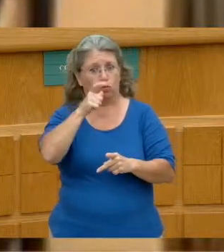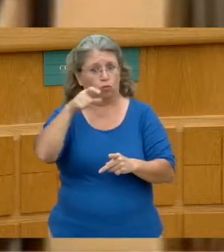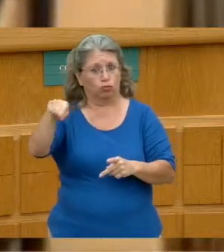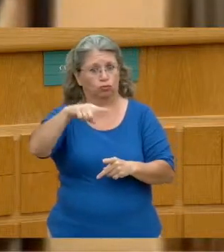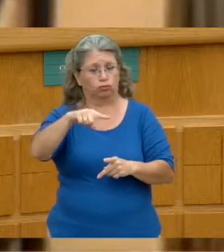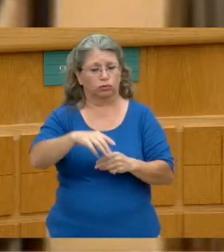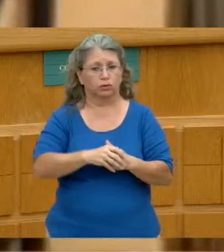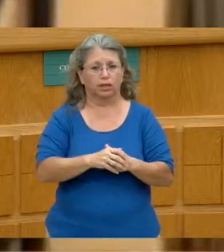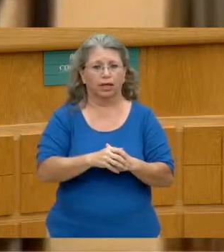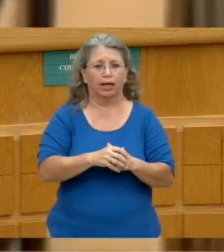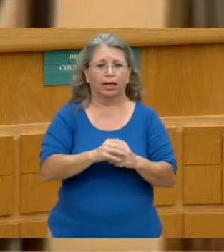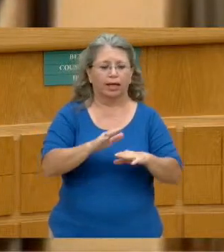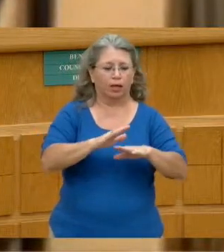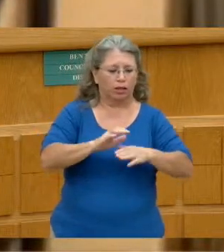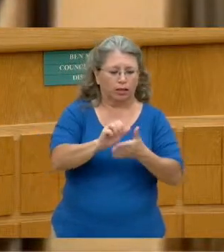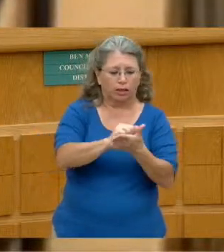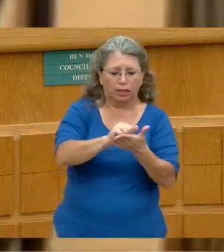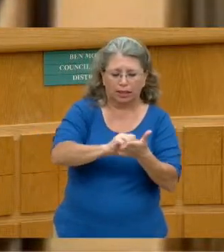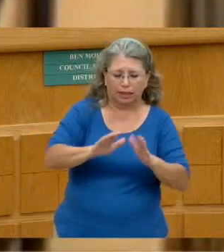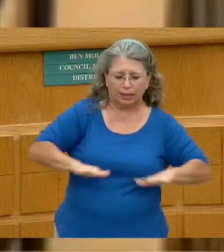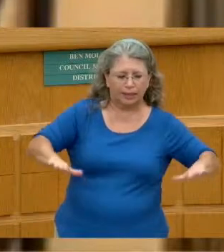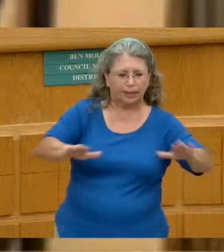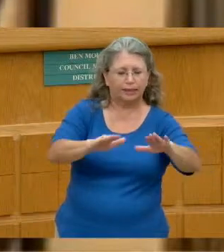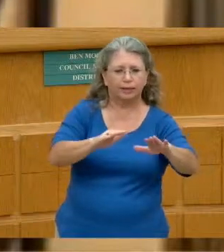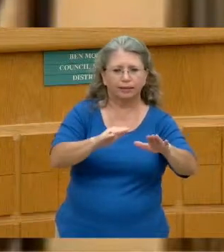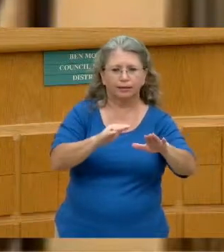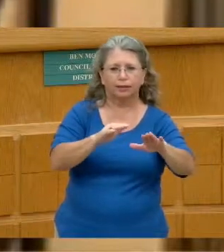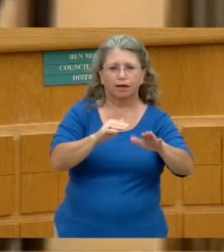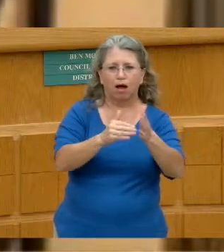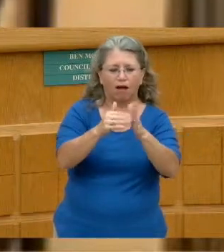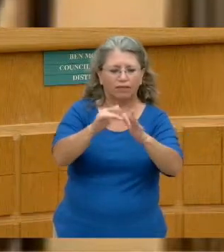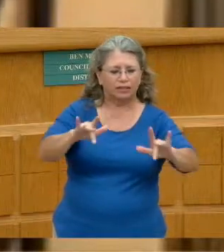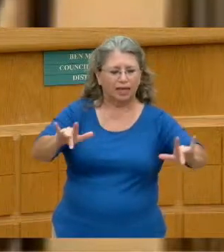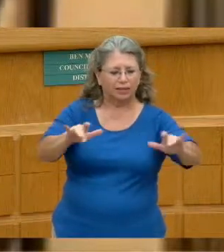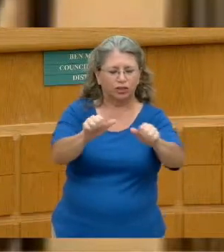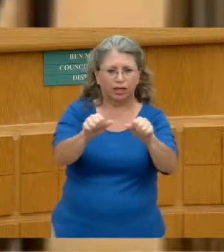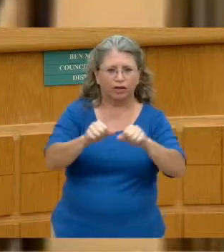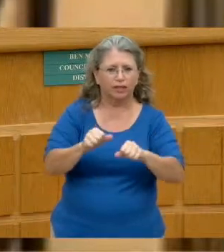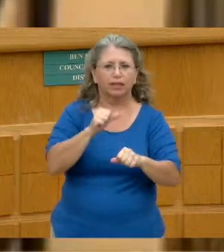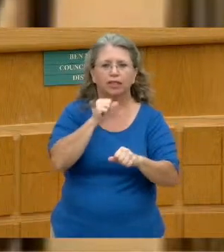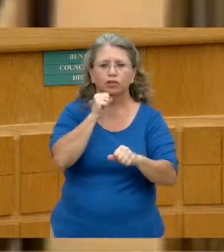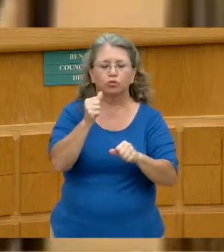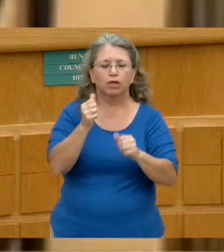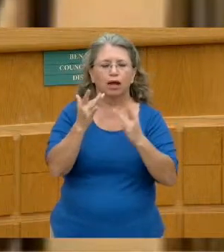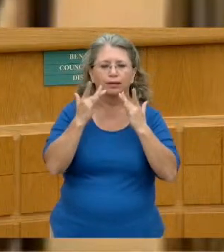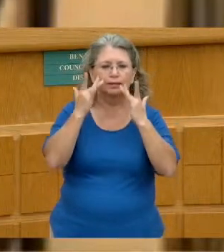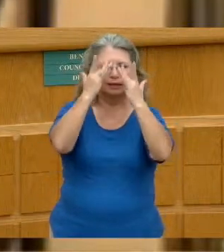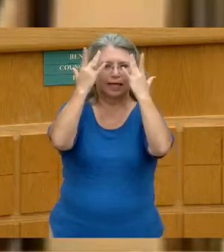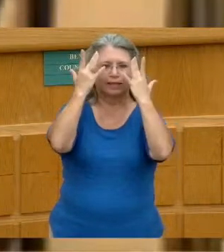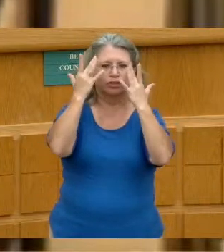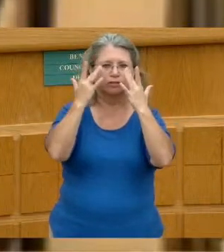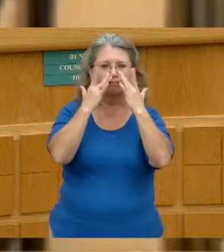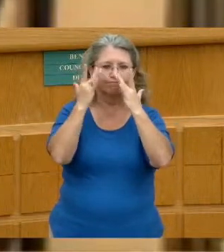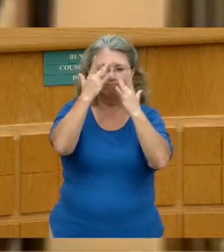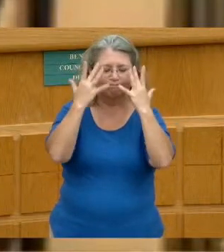touched areas, and don't touch your eyes, your nose, and your mouth with your dirty hands, because you could actually self-infect